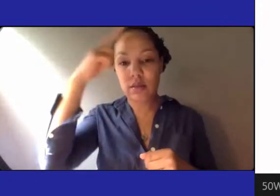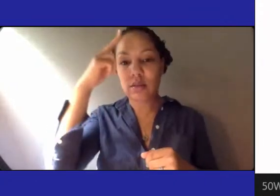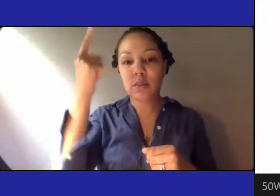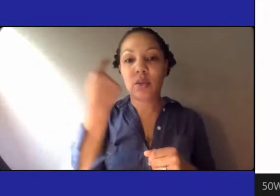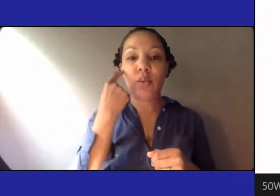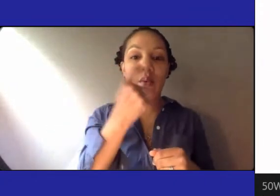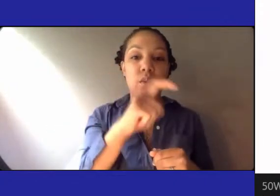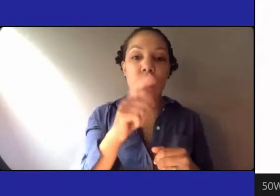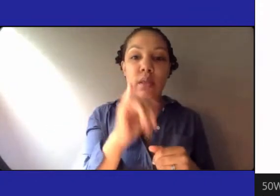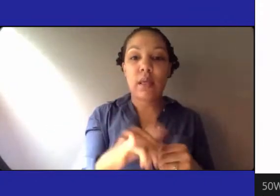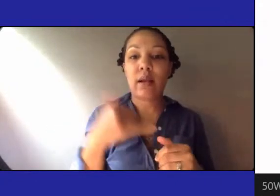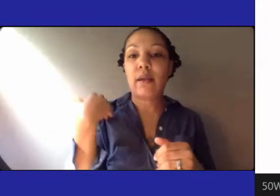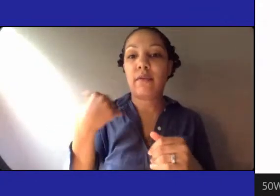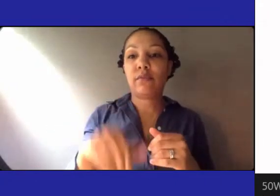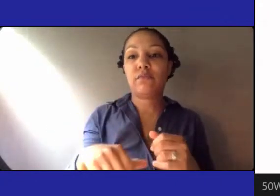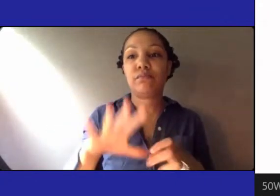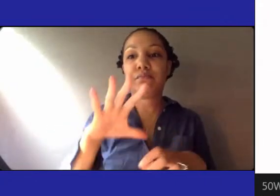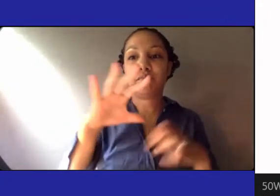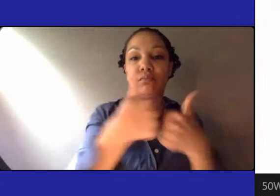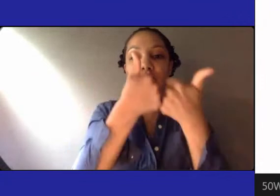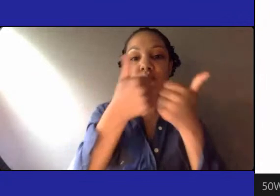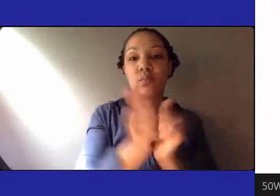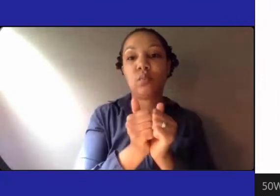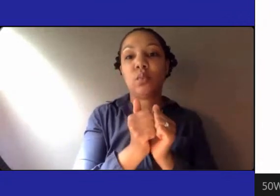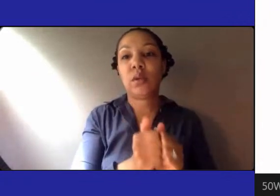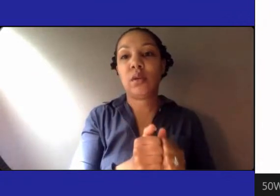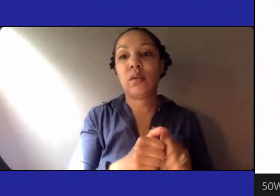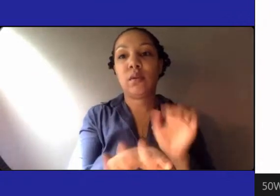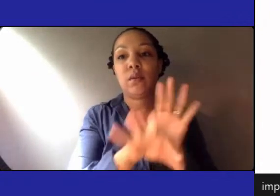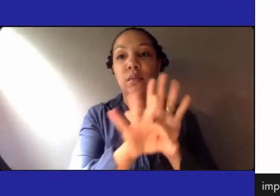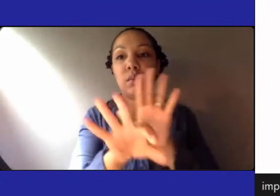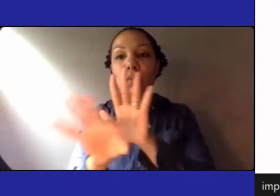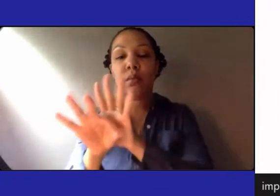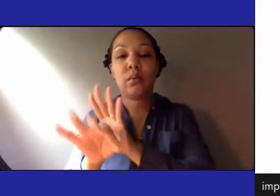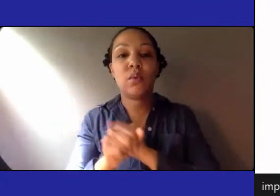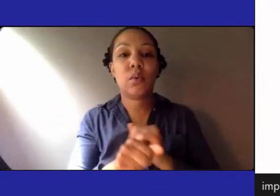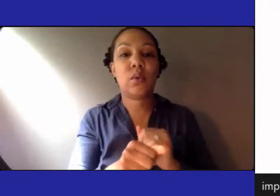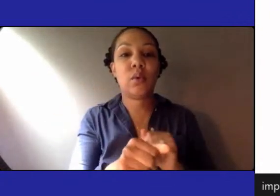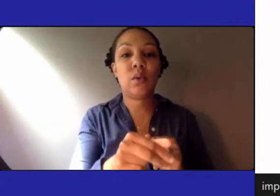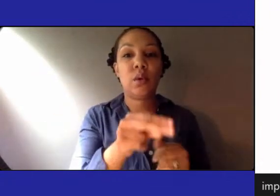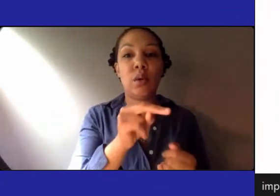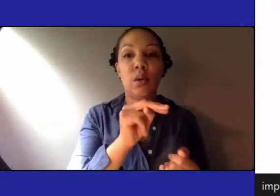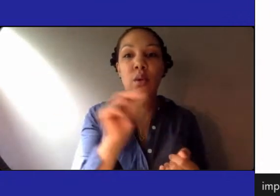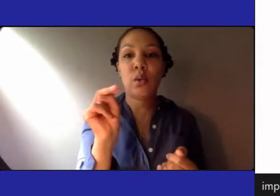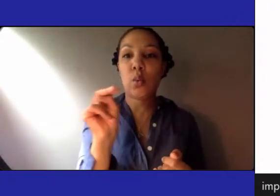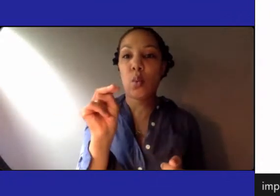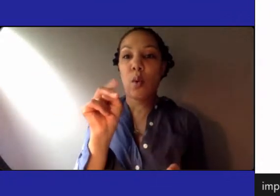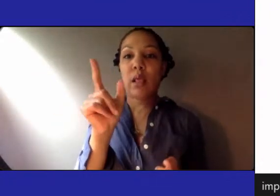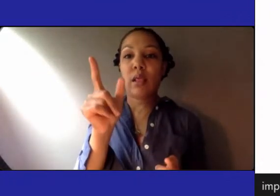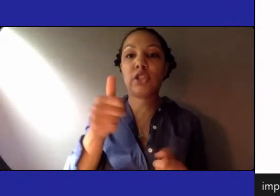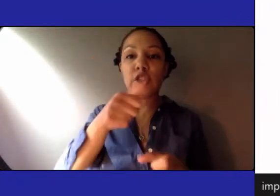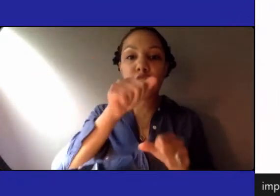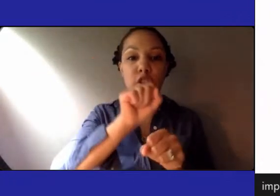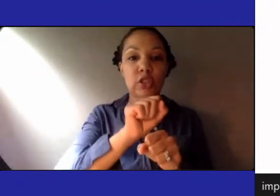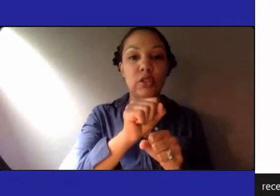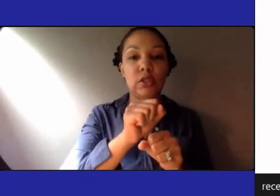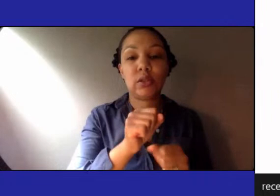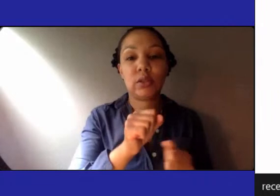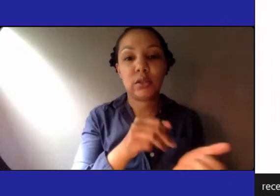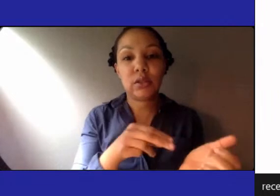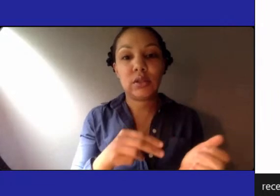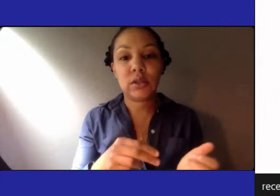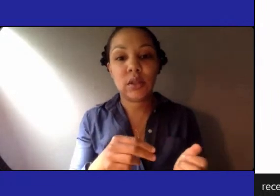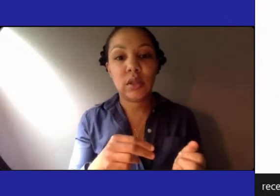of neurologists. Recently, their stroke director left to pursue another opportunity, and prior to that,